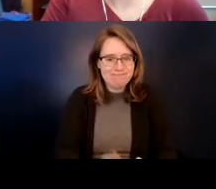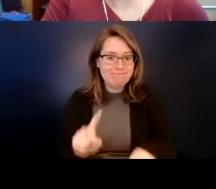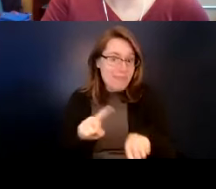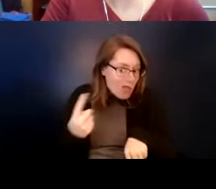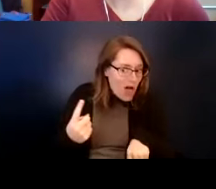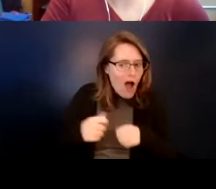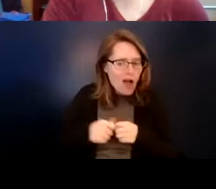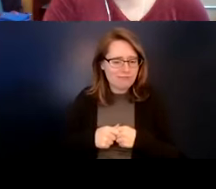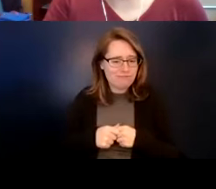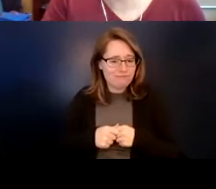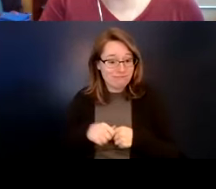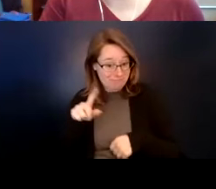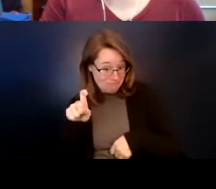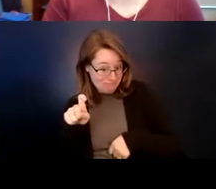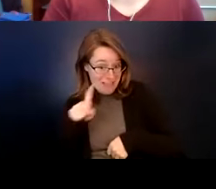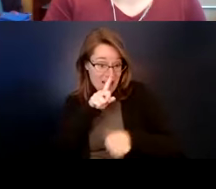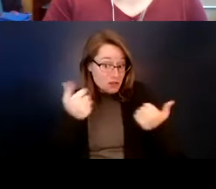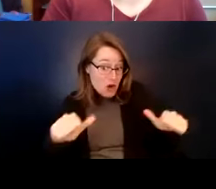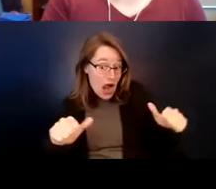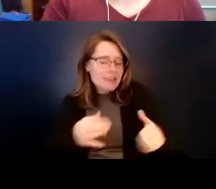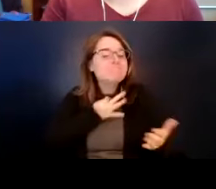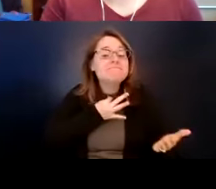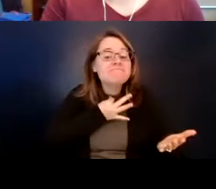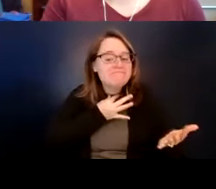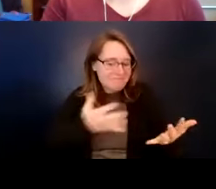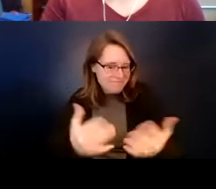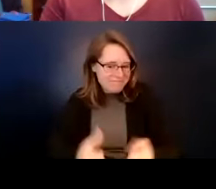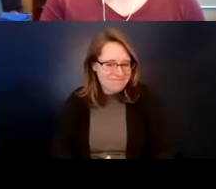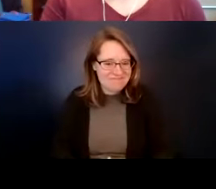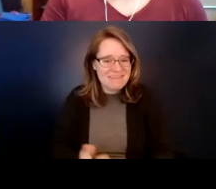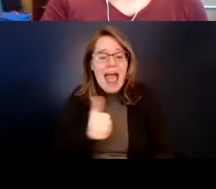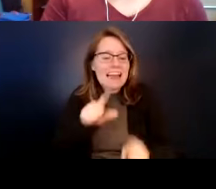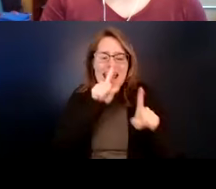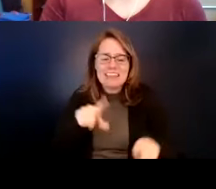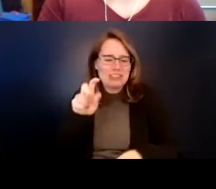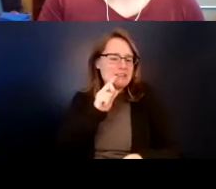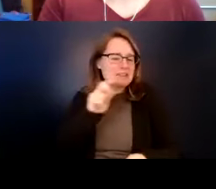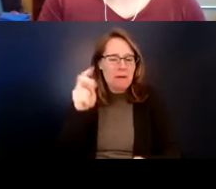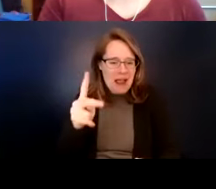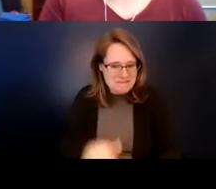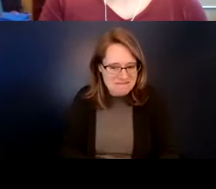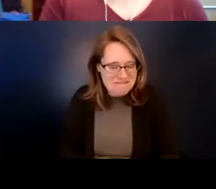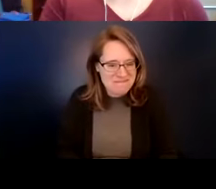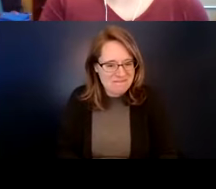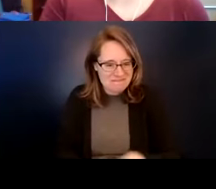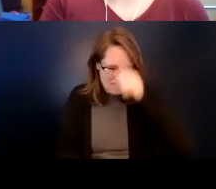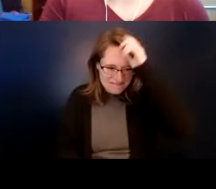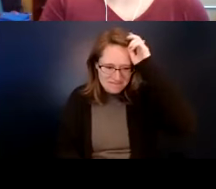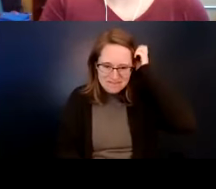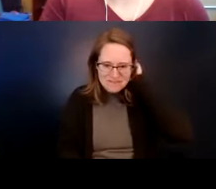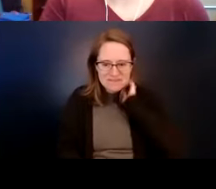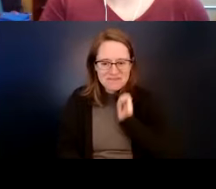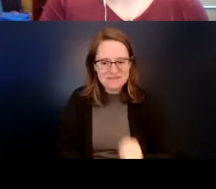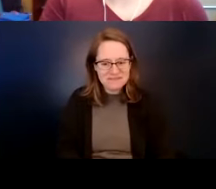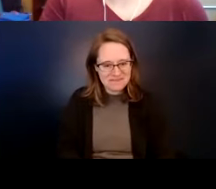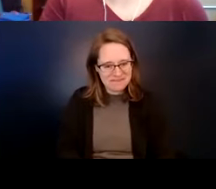Have you been doing it at all? Any answer is okay. Just tell me where you're coming from. All right,